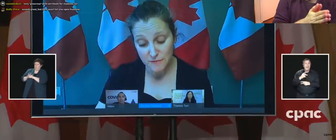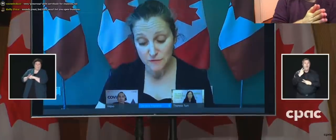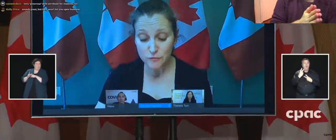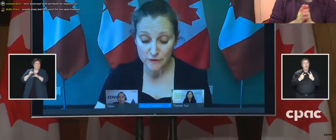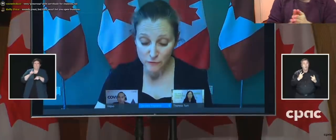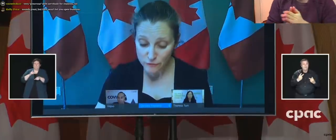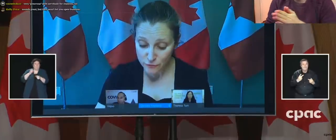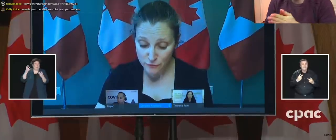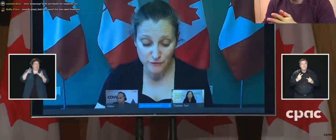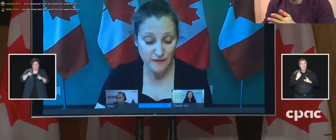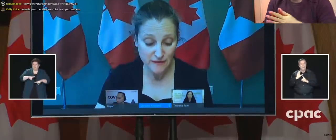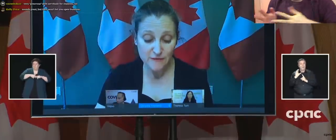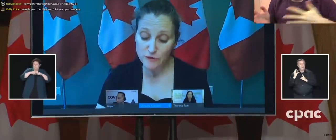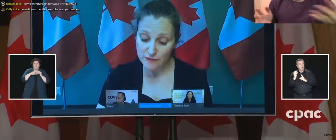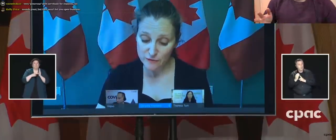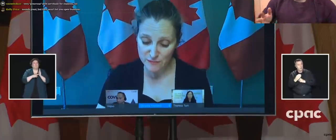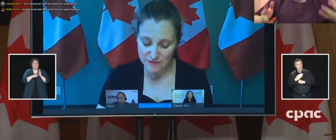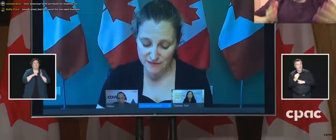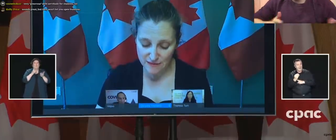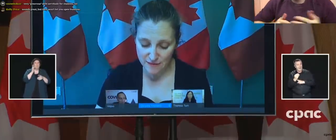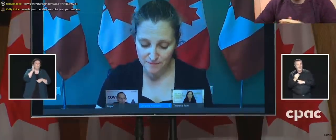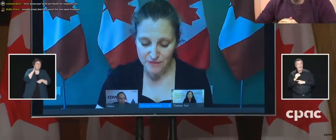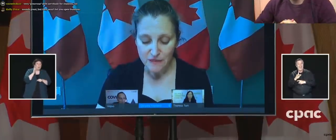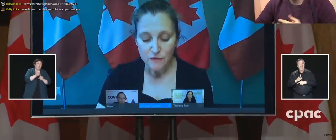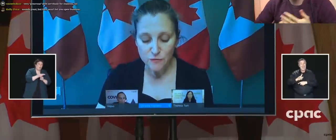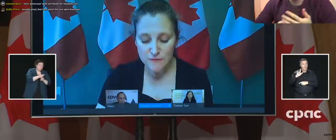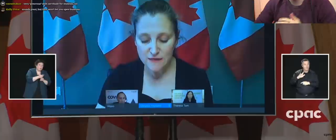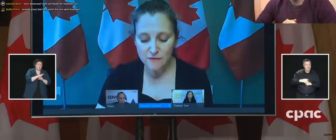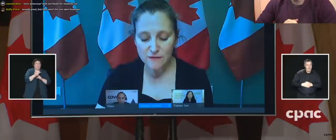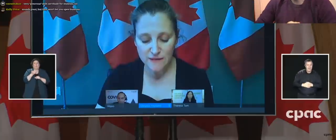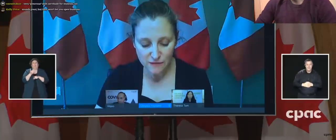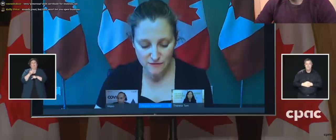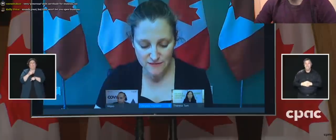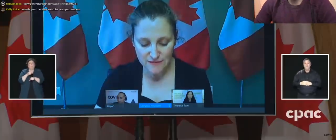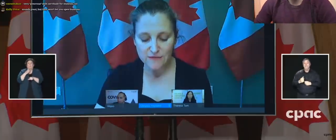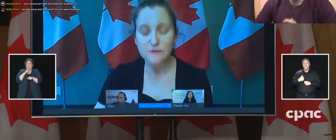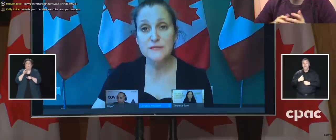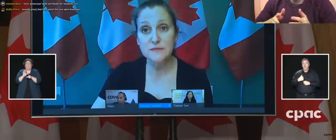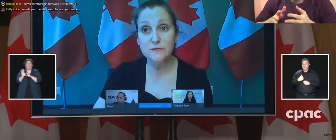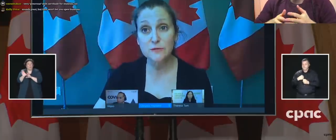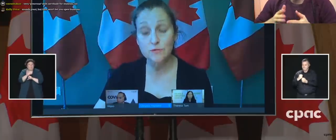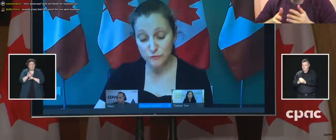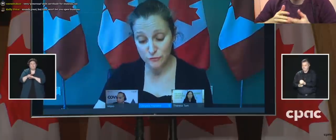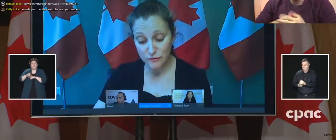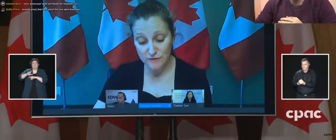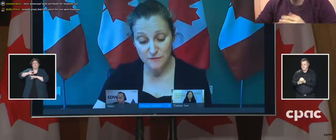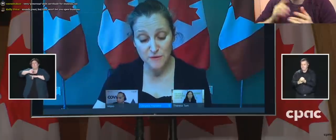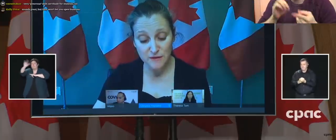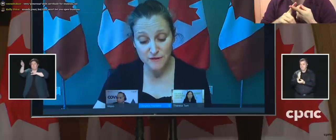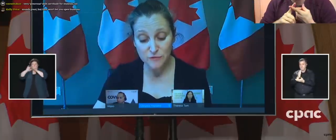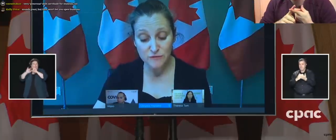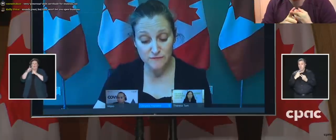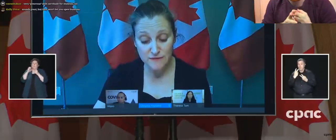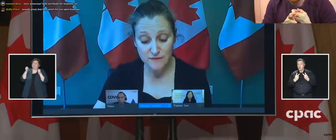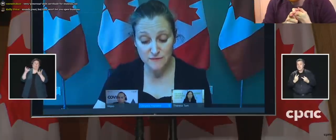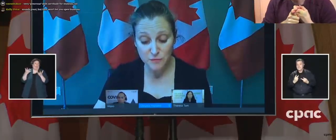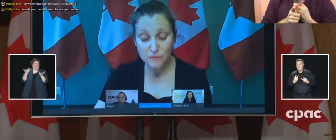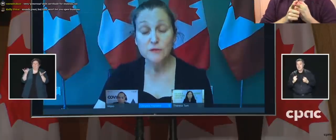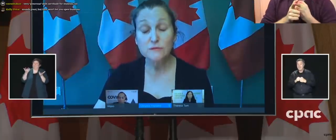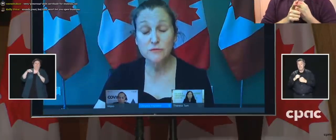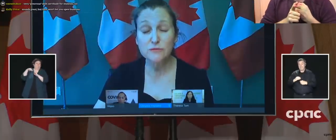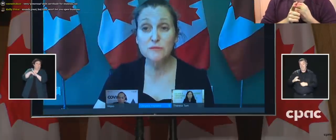bill, because certain things in the budget can't be implemented right away or likely won't be. Again, we're going to go into the details of what's in this bill, what this means for